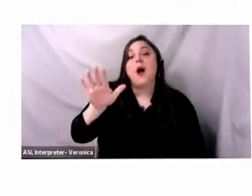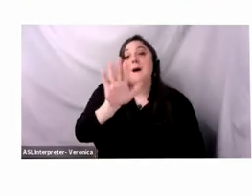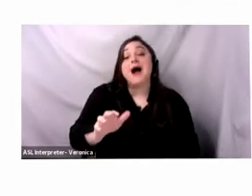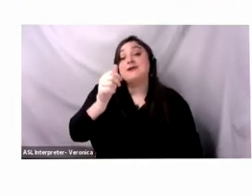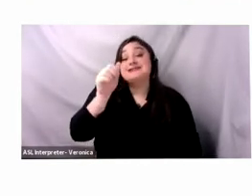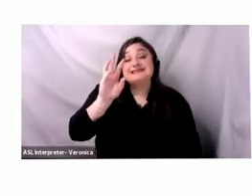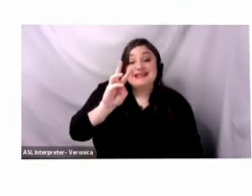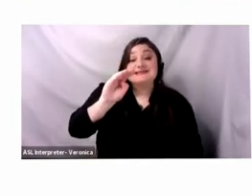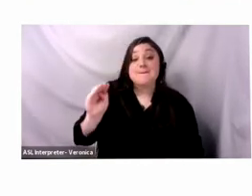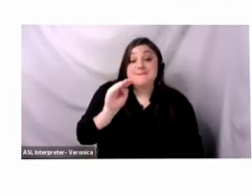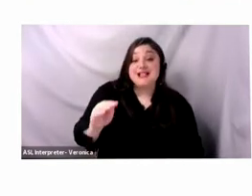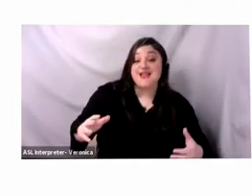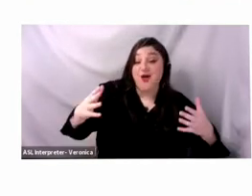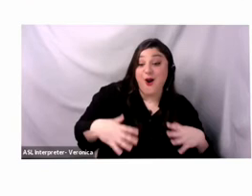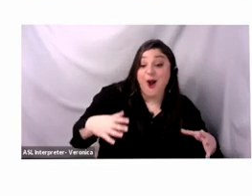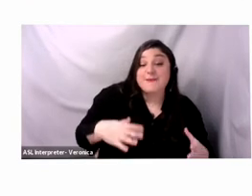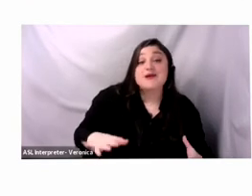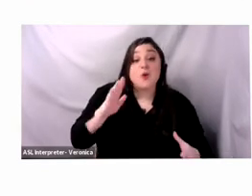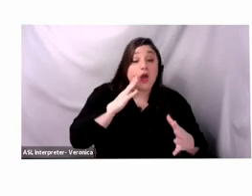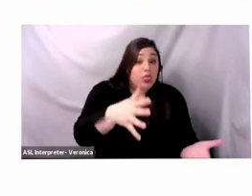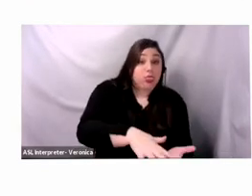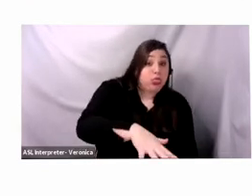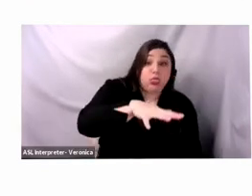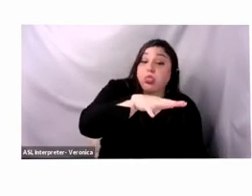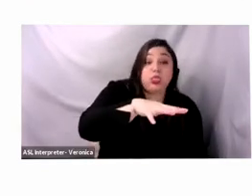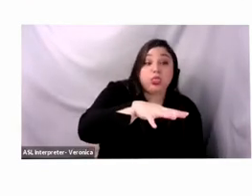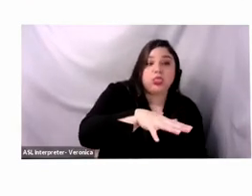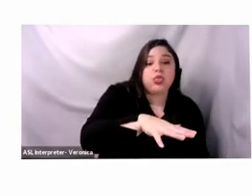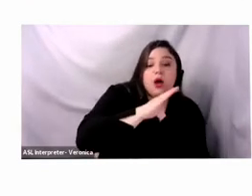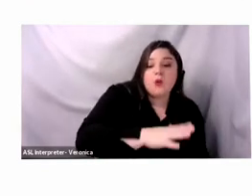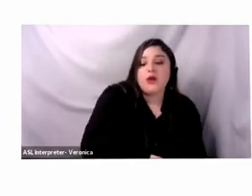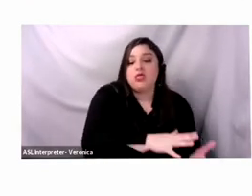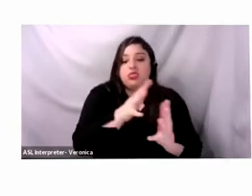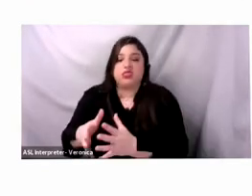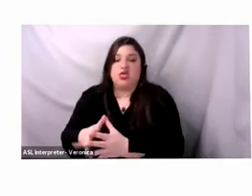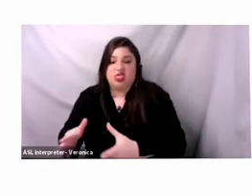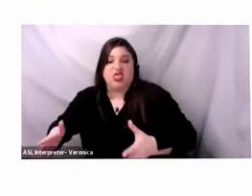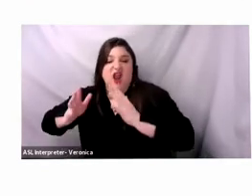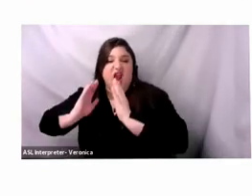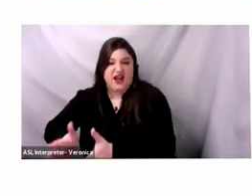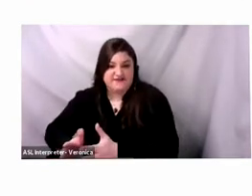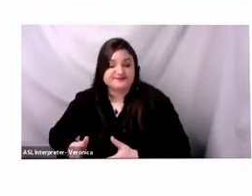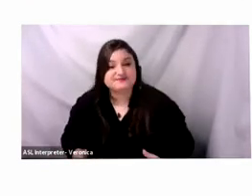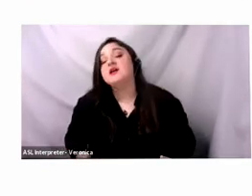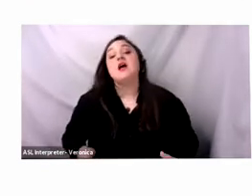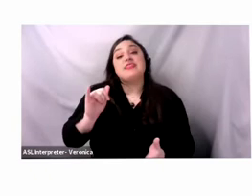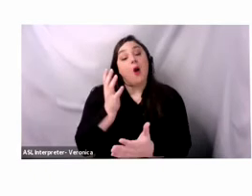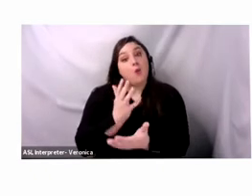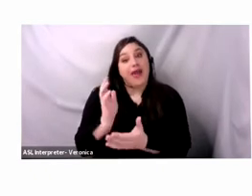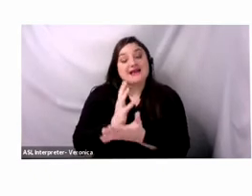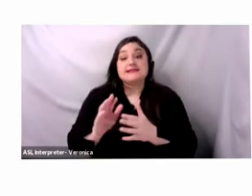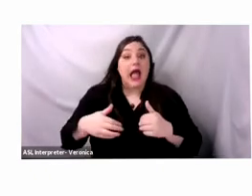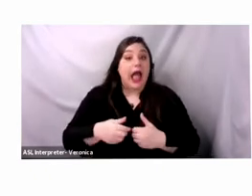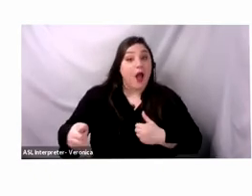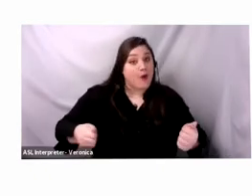waste, usually within a week of landing at port. Clothing waste from Compromonto is handled in two ways, formally by the government